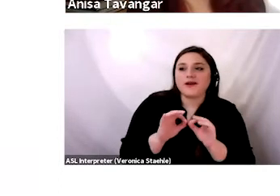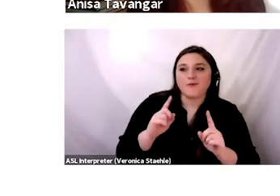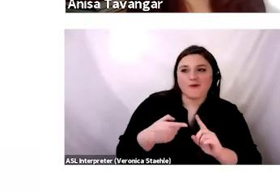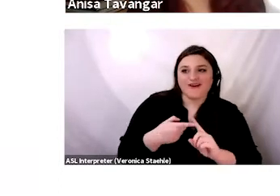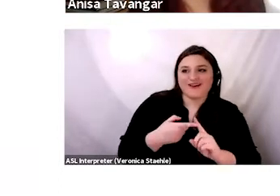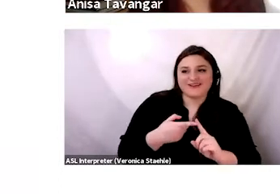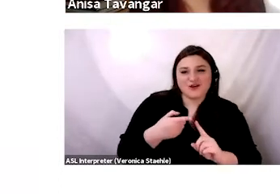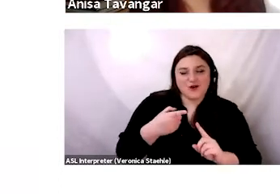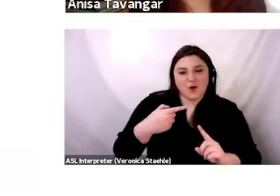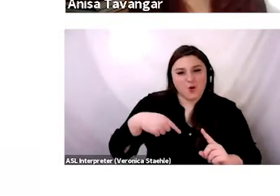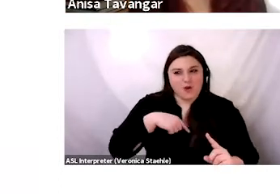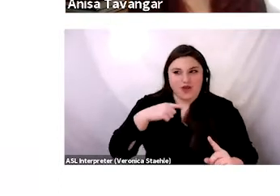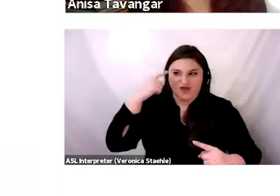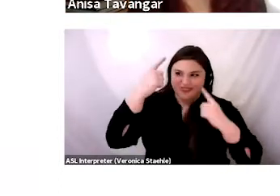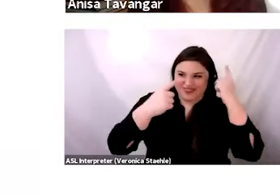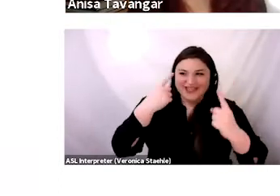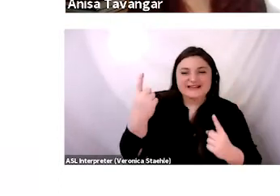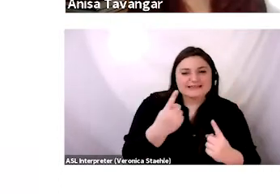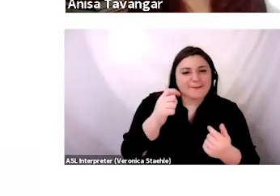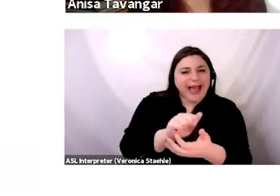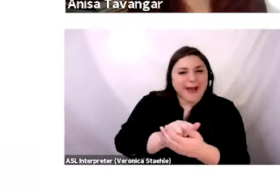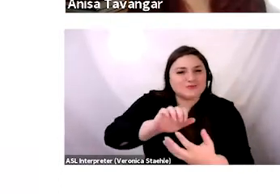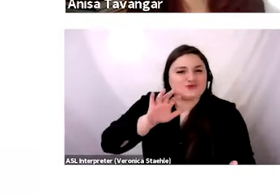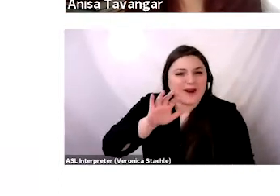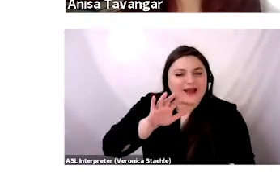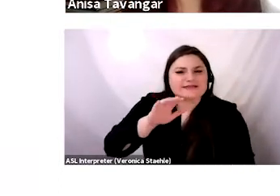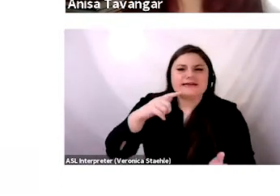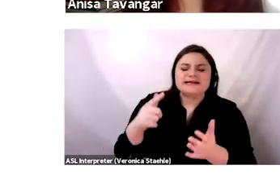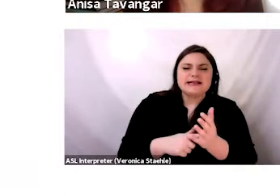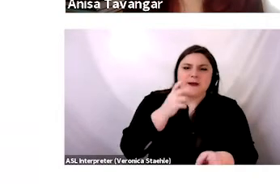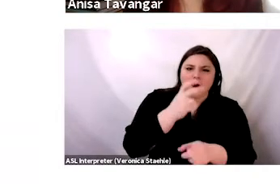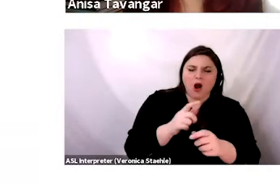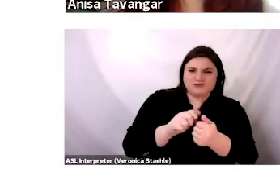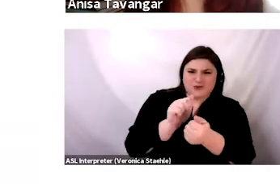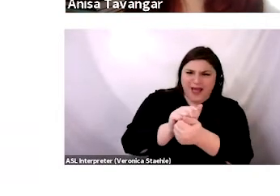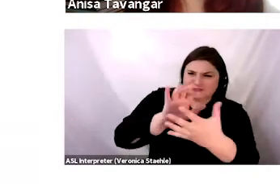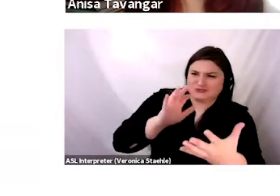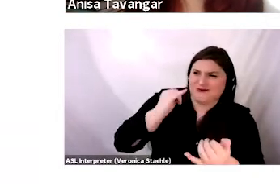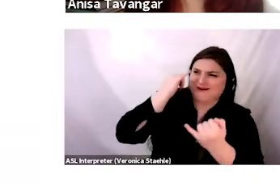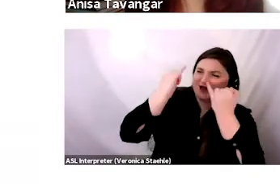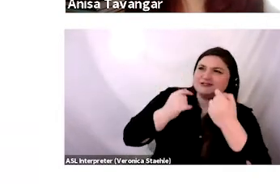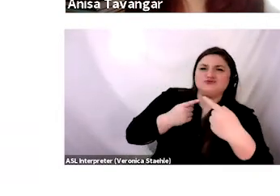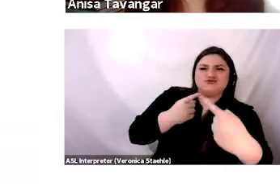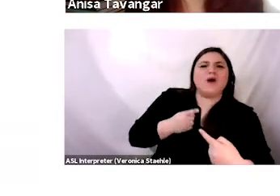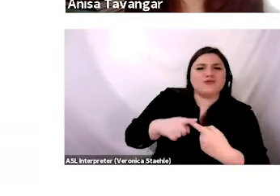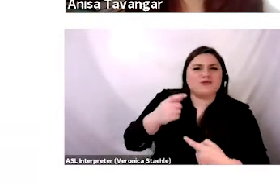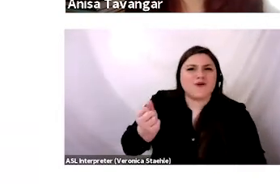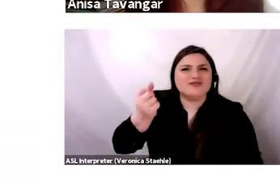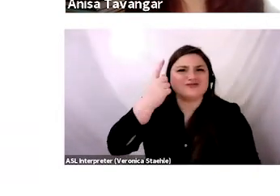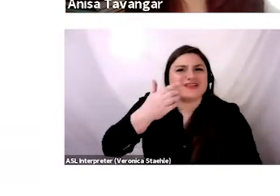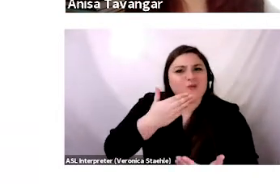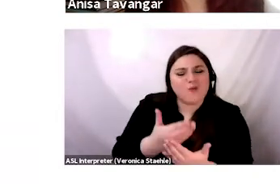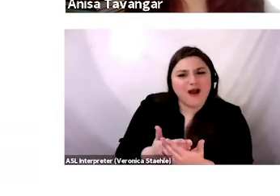seem really abstract, we put that into tangible, kind of ideas as